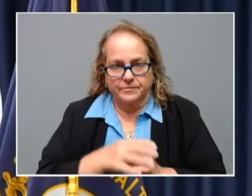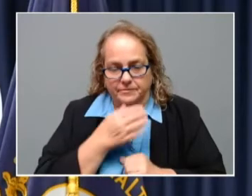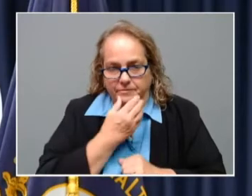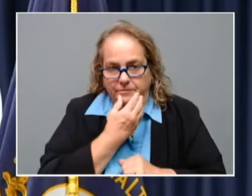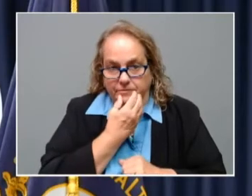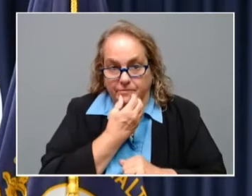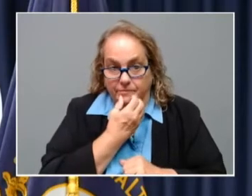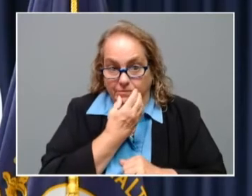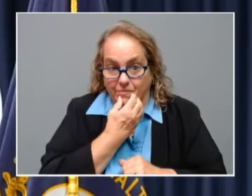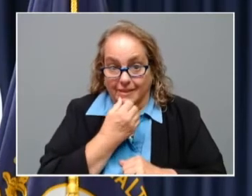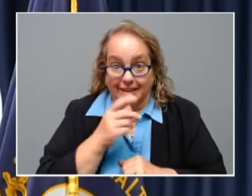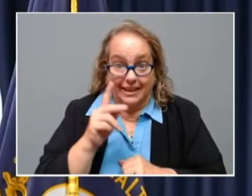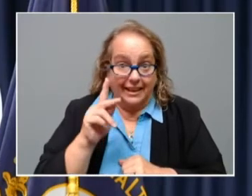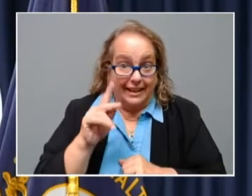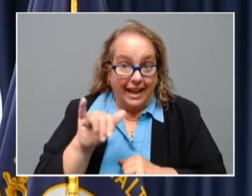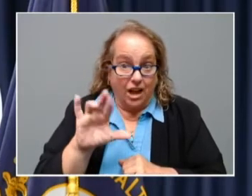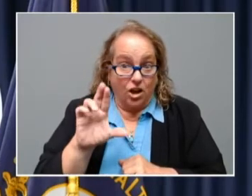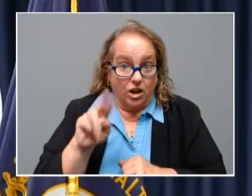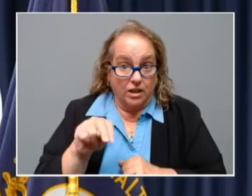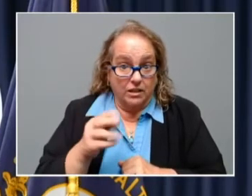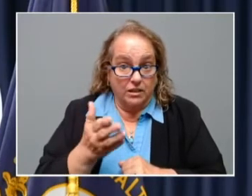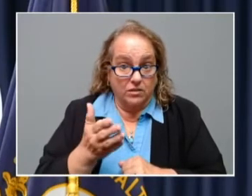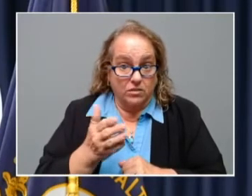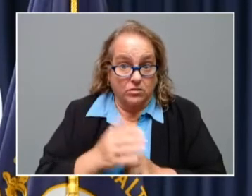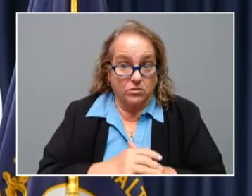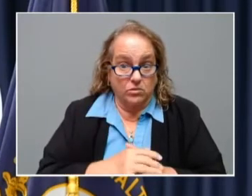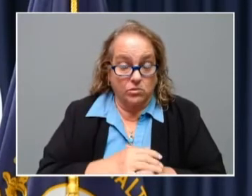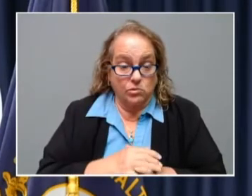We think Karen Czar.